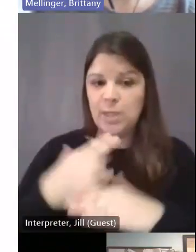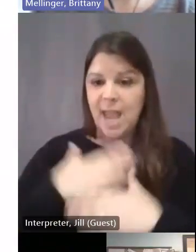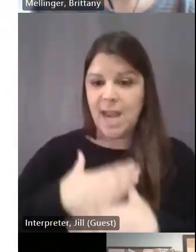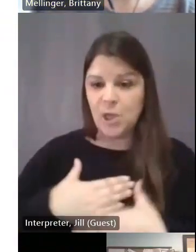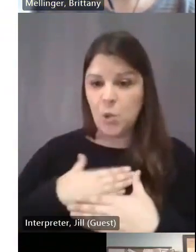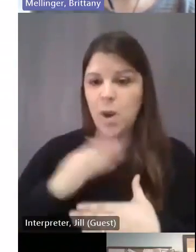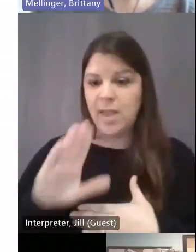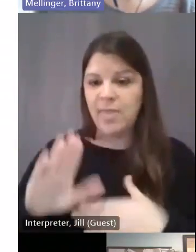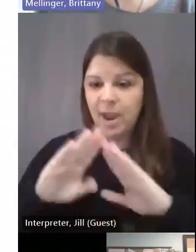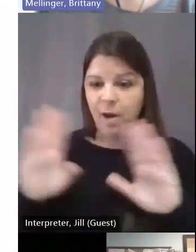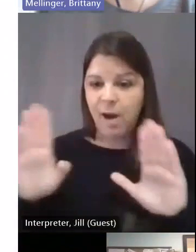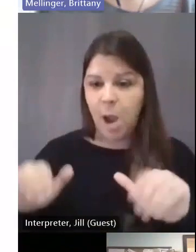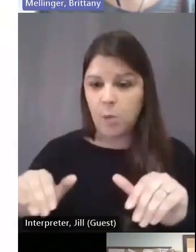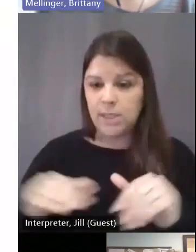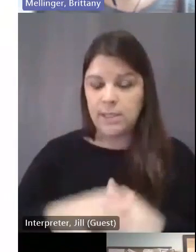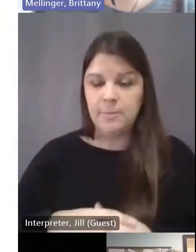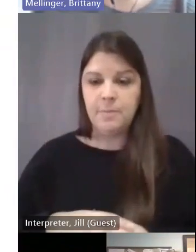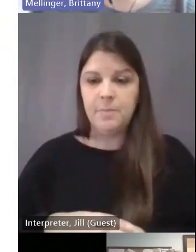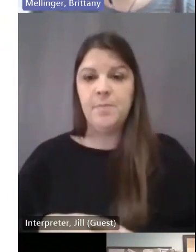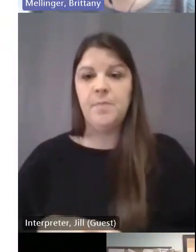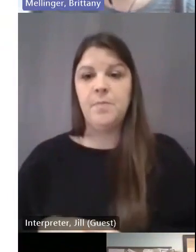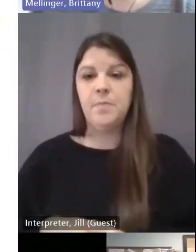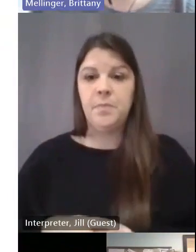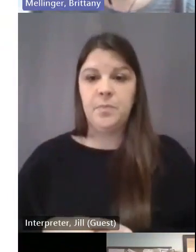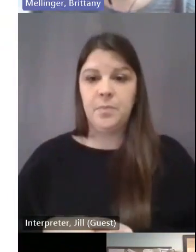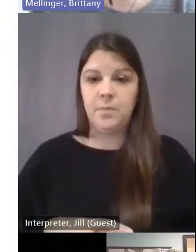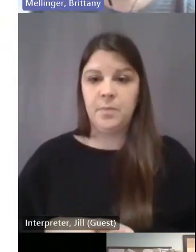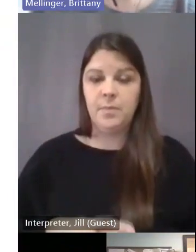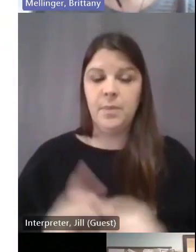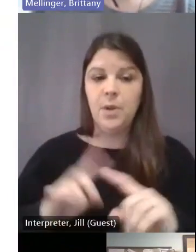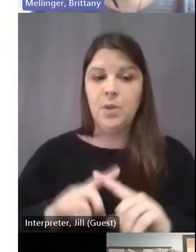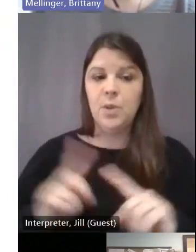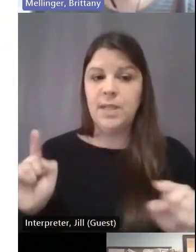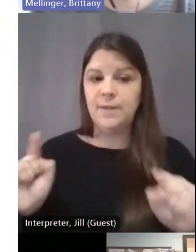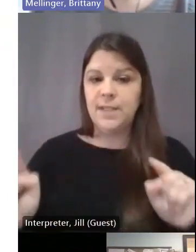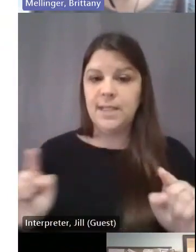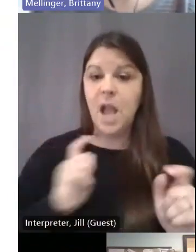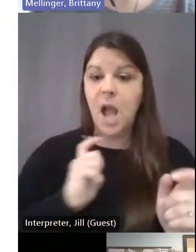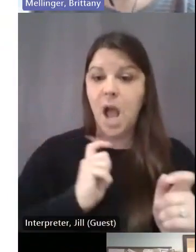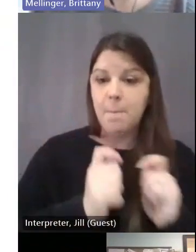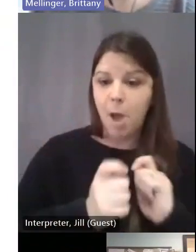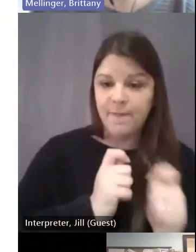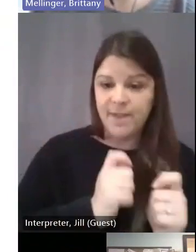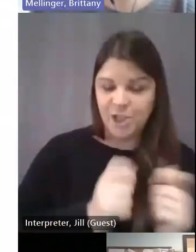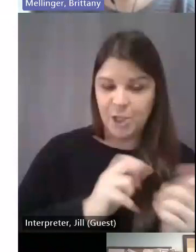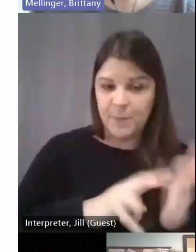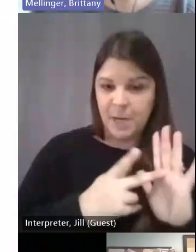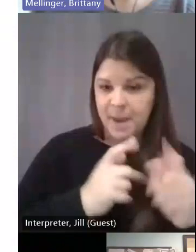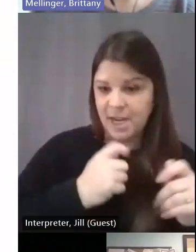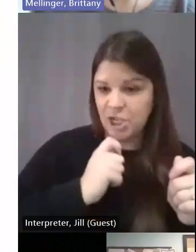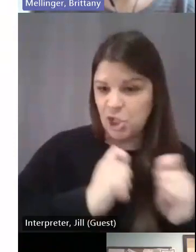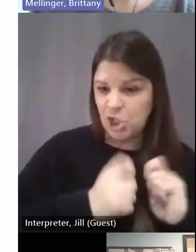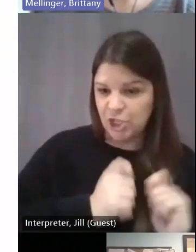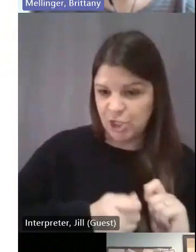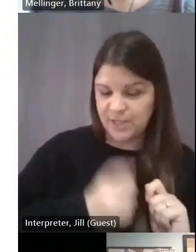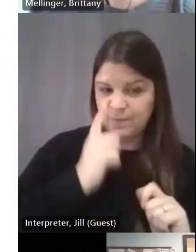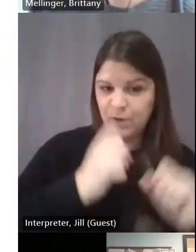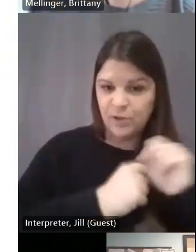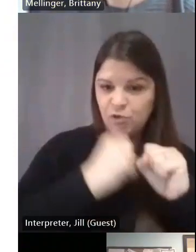housing. So what's the difference between the two? A modification is when you're making changes to a